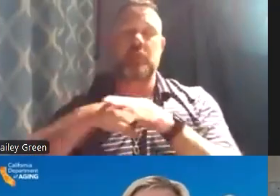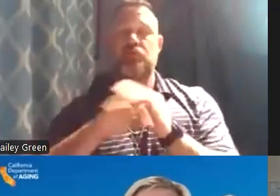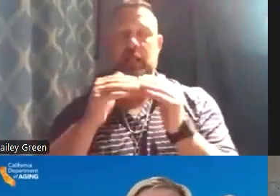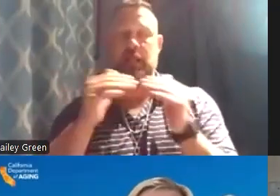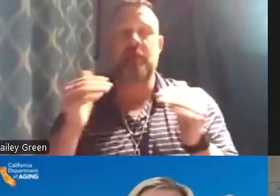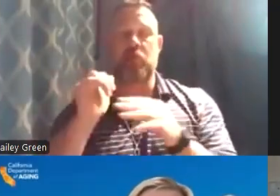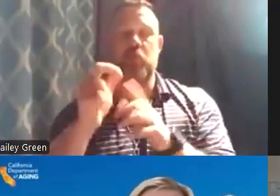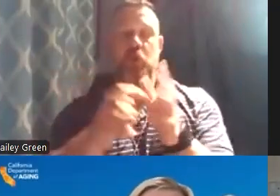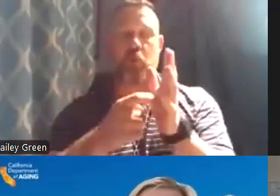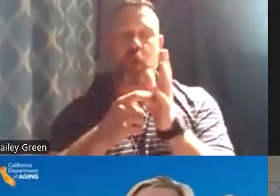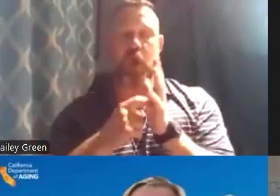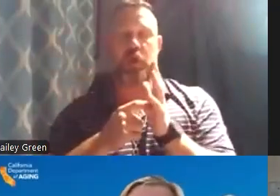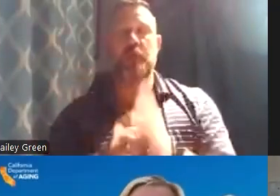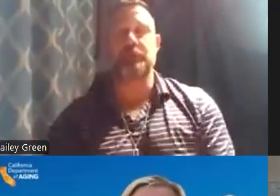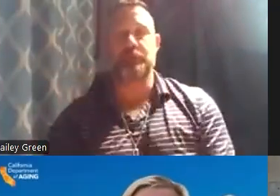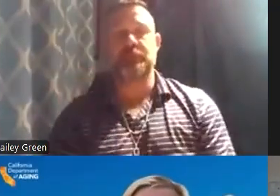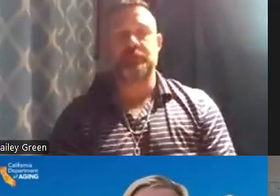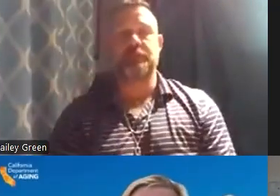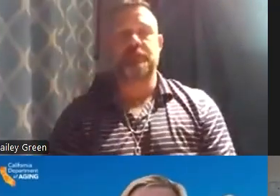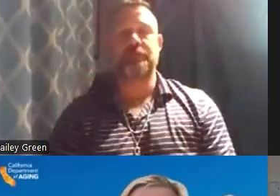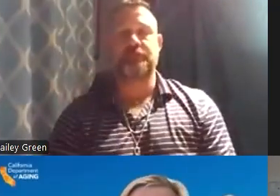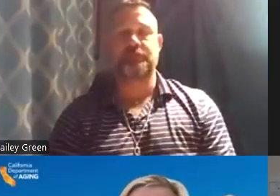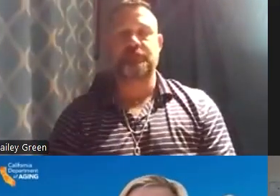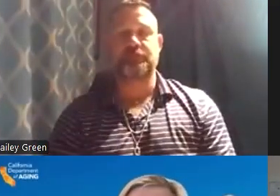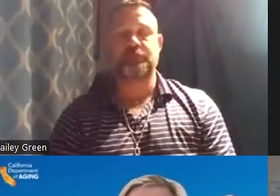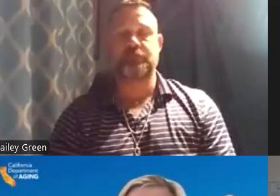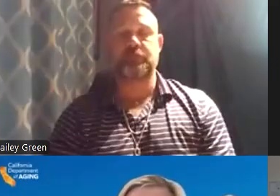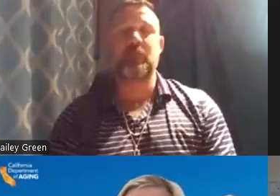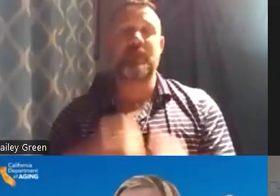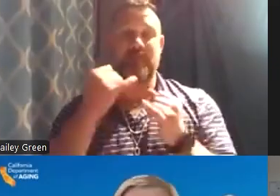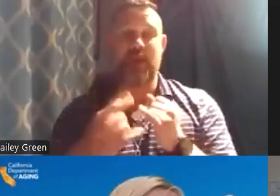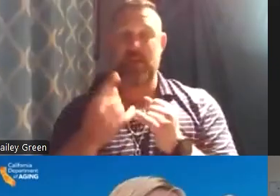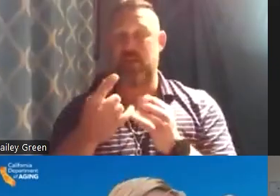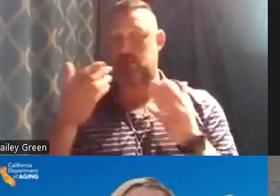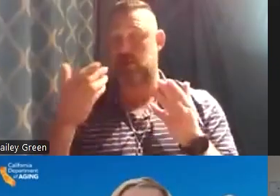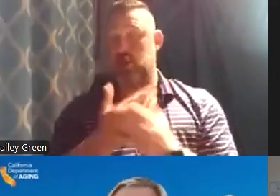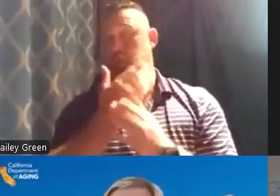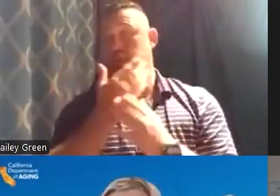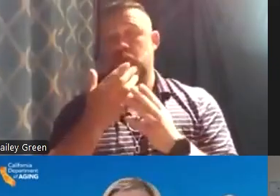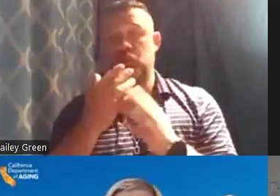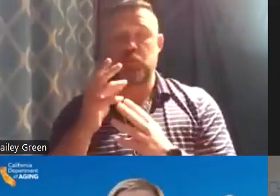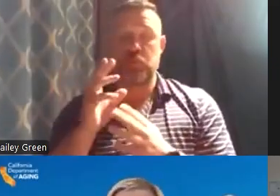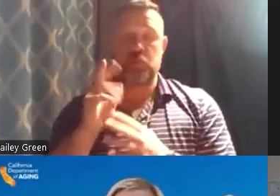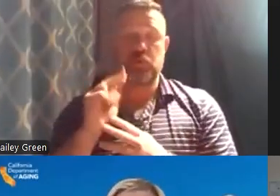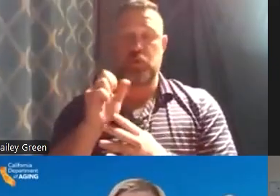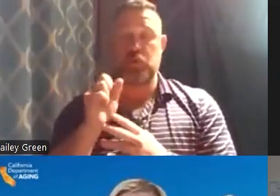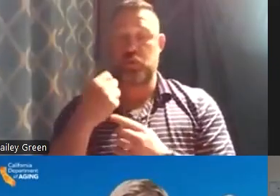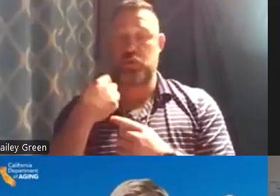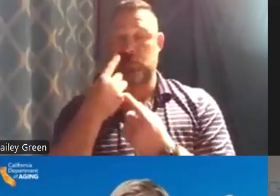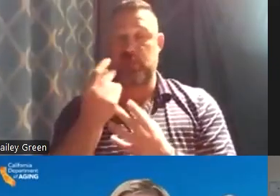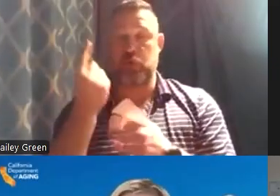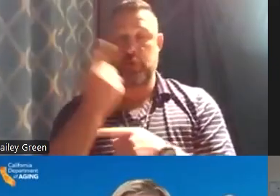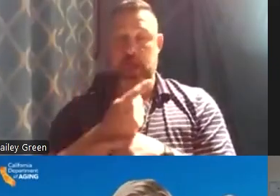that. And then finally, I think this is kind of breaking news. We just kind of happened over the last couple of days.